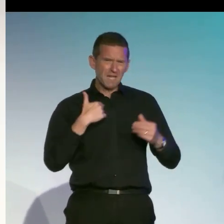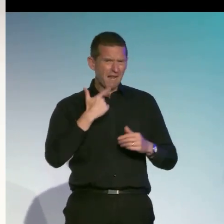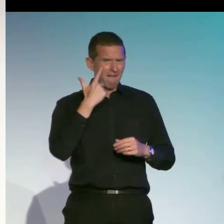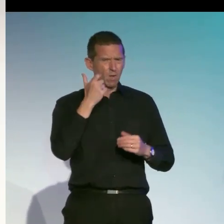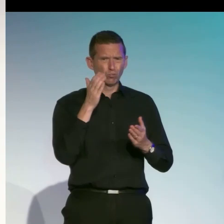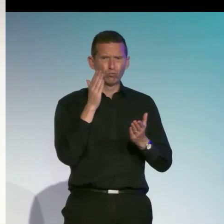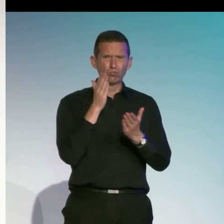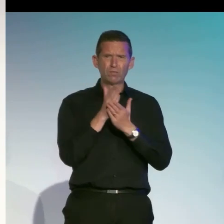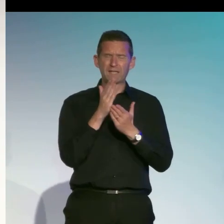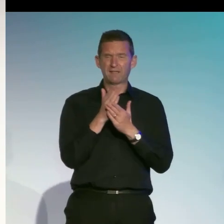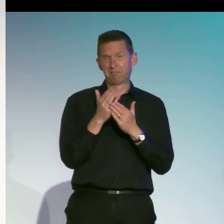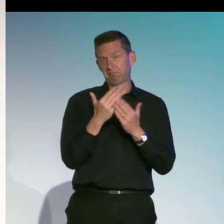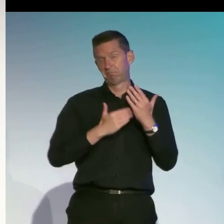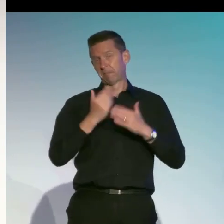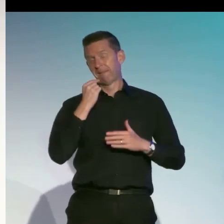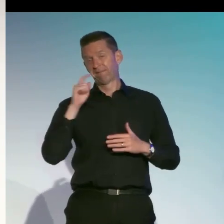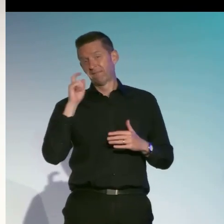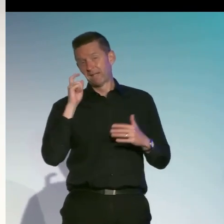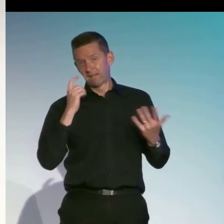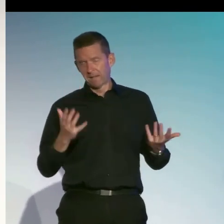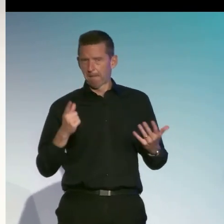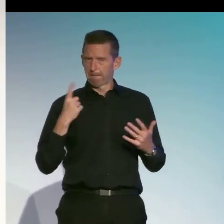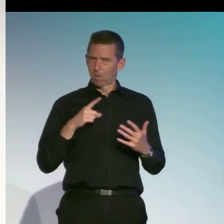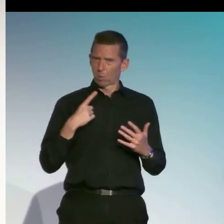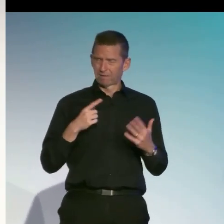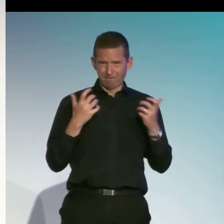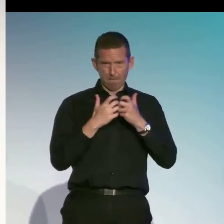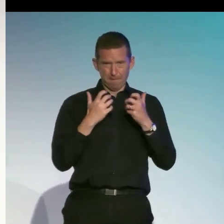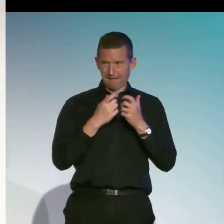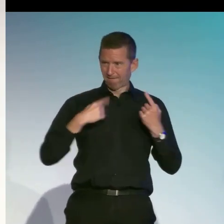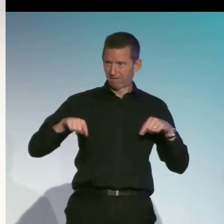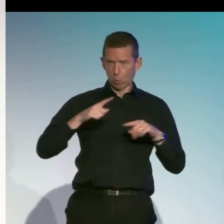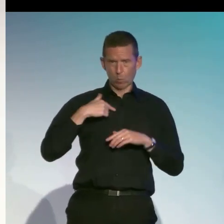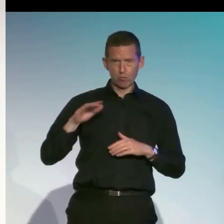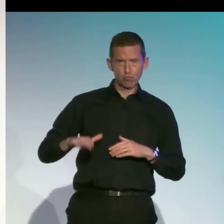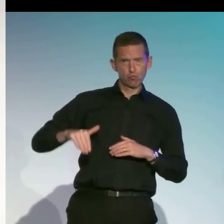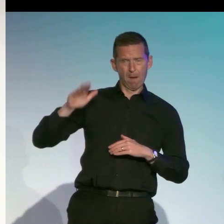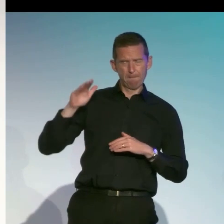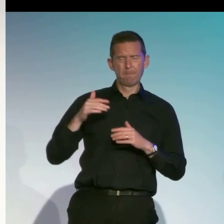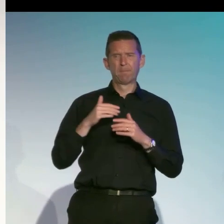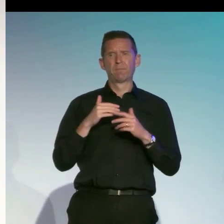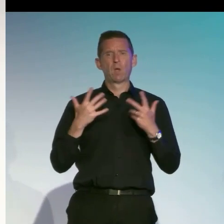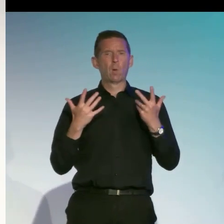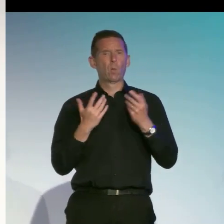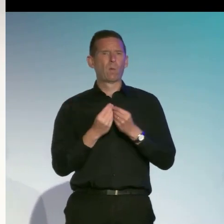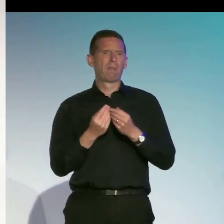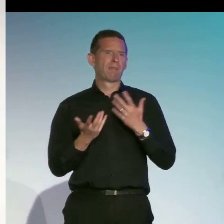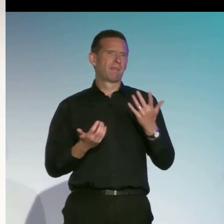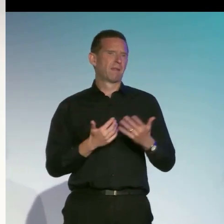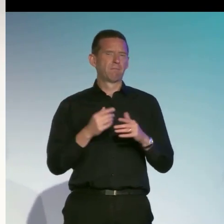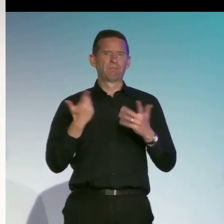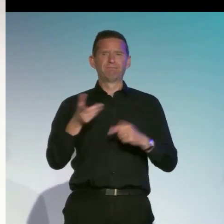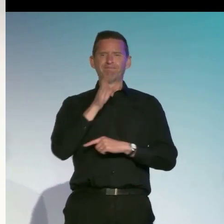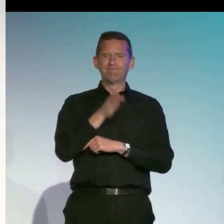quite, funny in many ways, or hilarious, considering how, for many of us, we grew up, surrounded by,